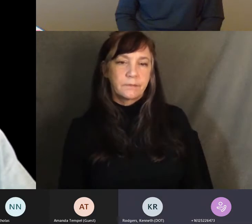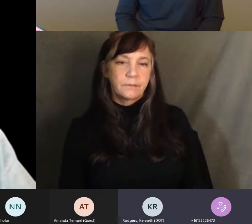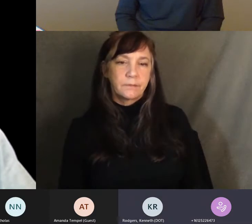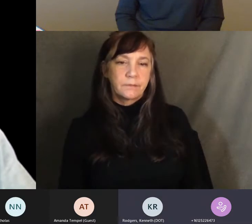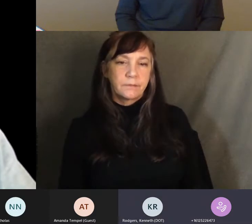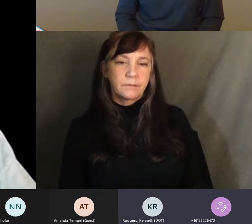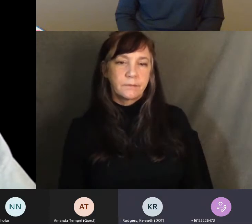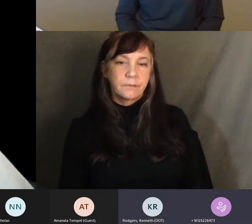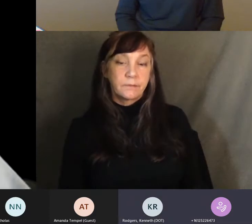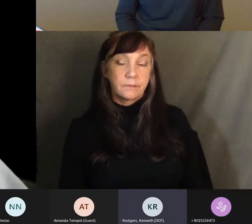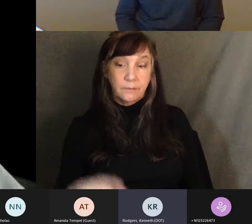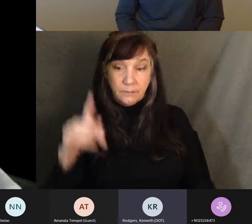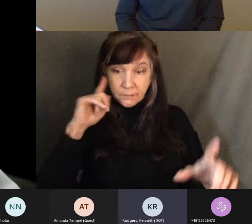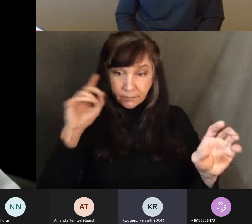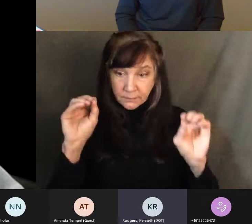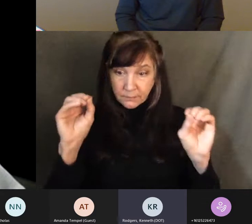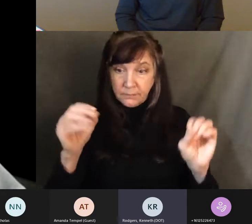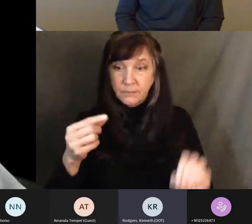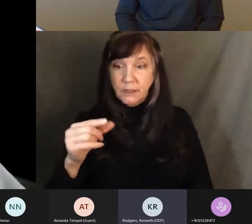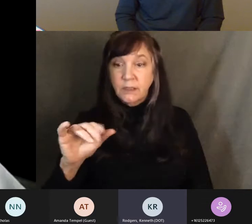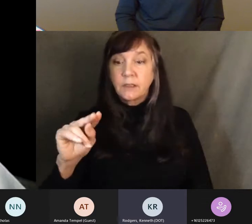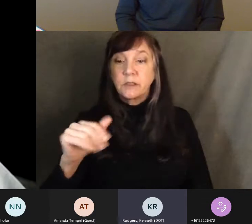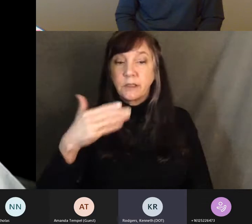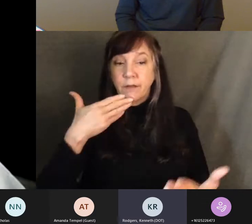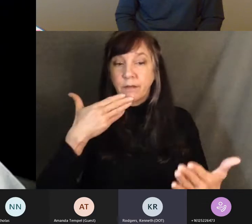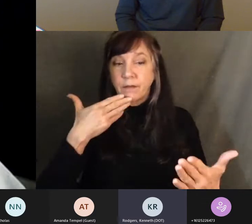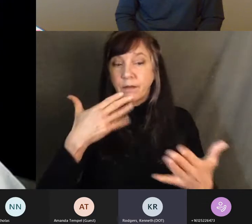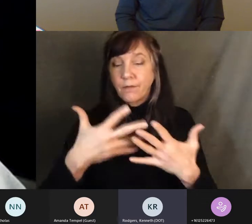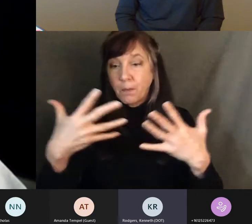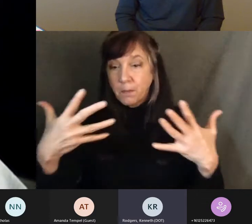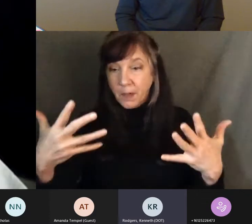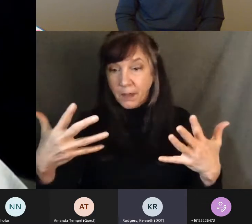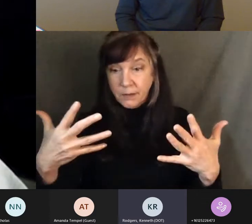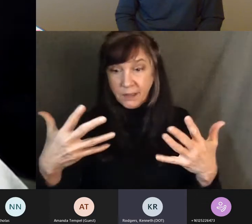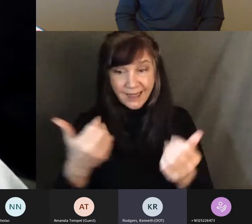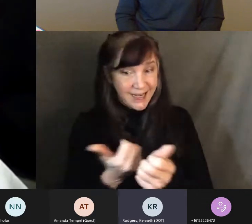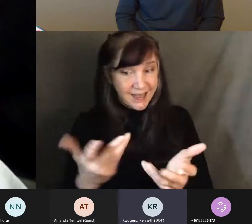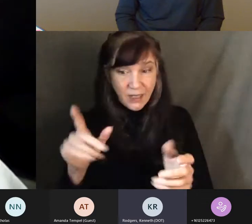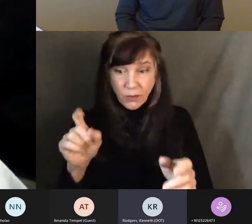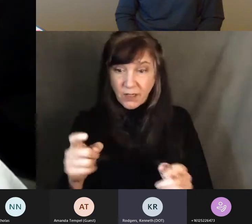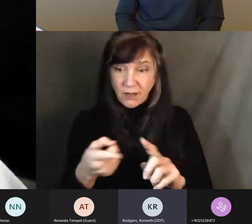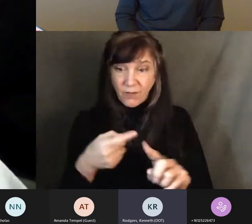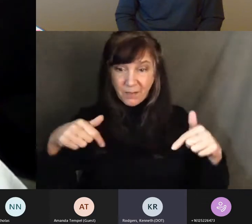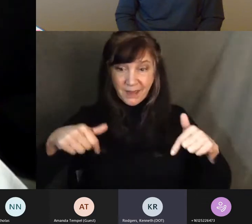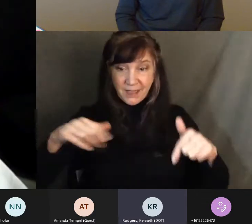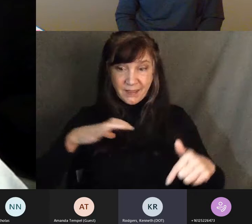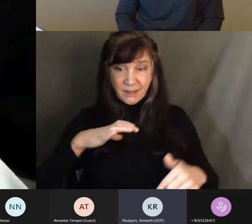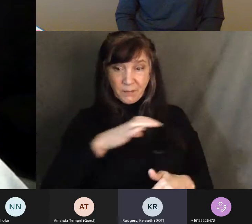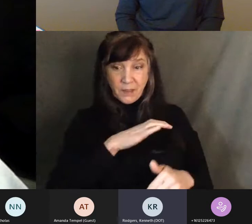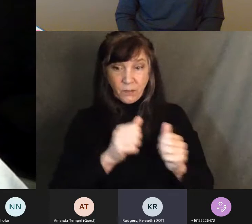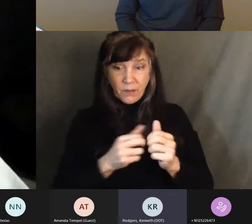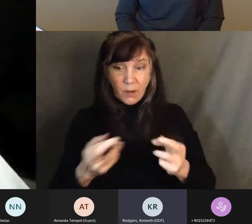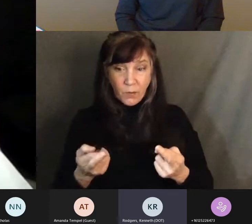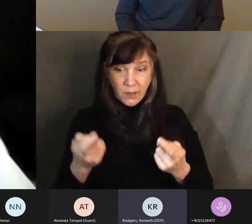Okay, hearing none. Gina, thank you very much. Is there anything you need from us with these recommendations?